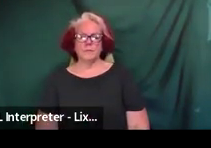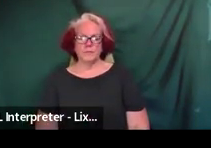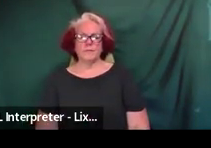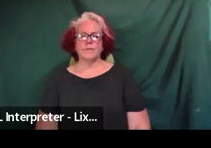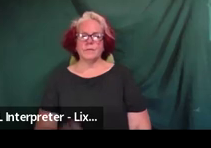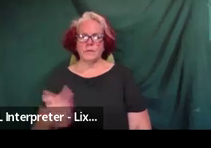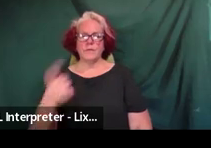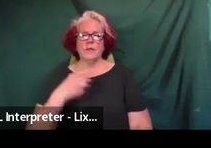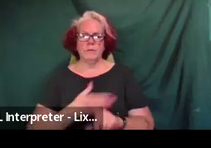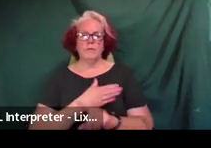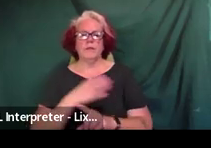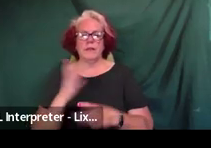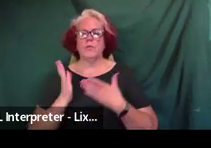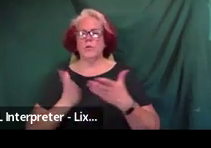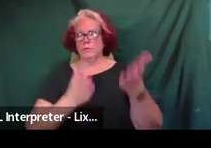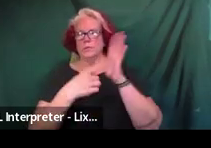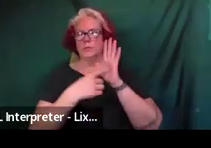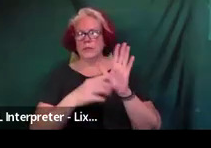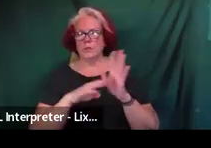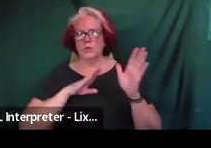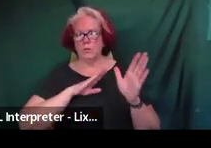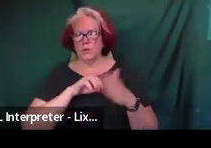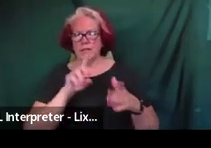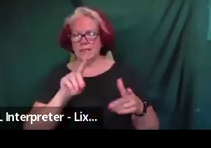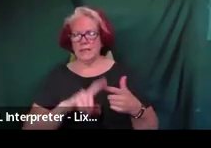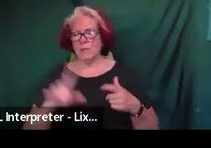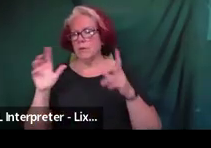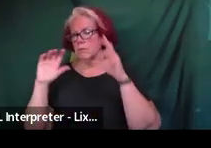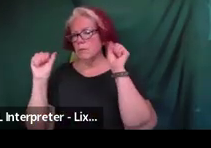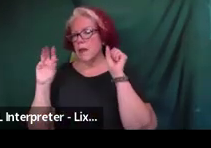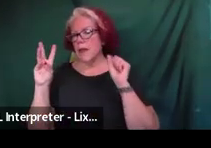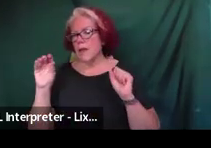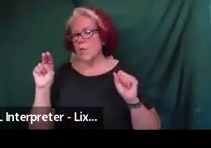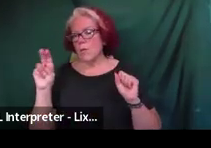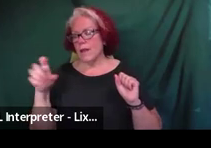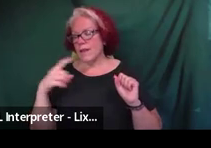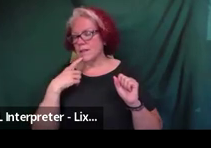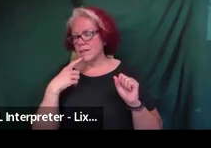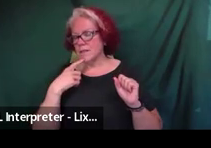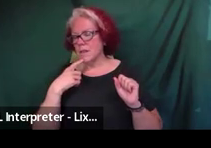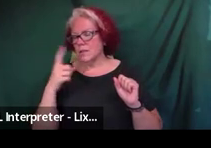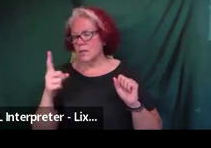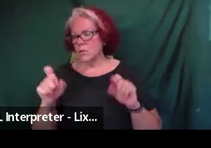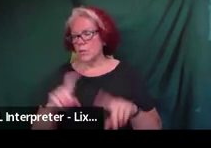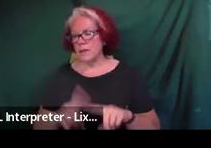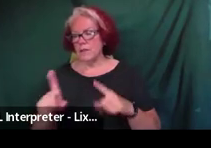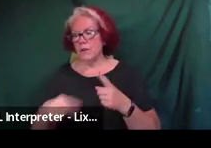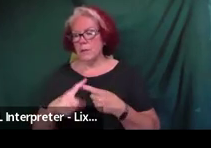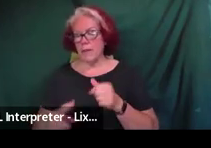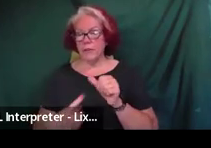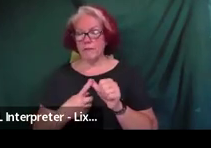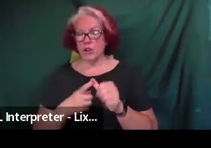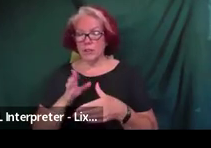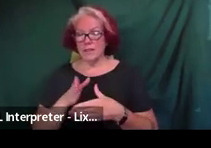come before the board in December. One thing I want to add on though is here's what will be different about this first interim,